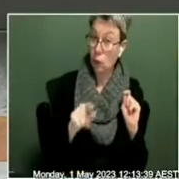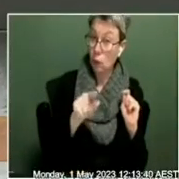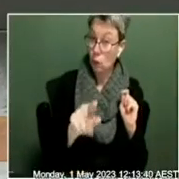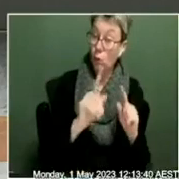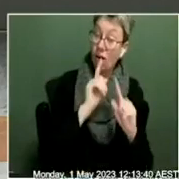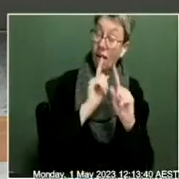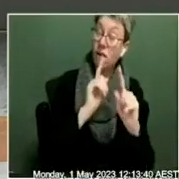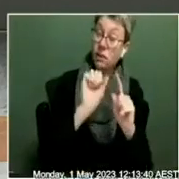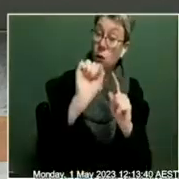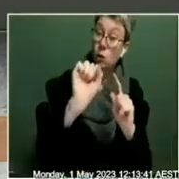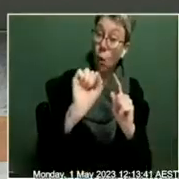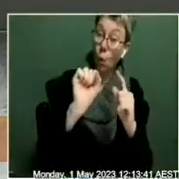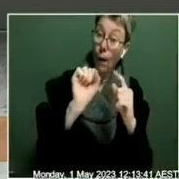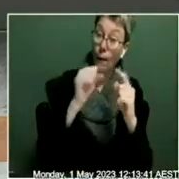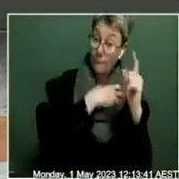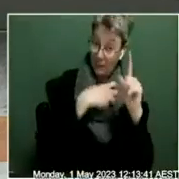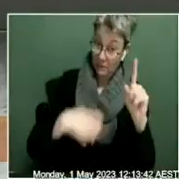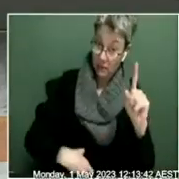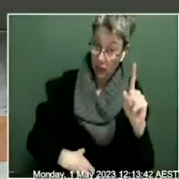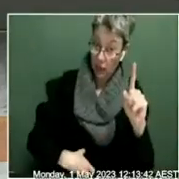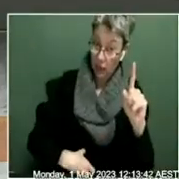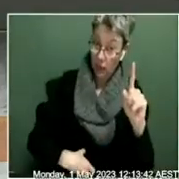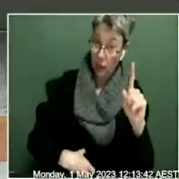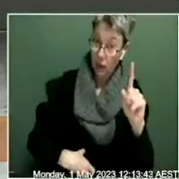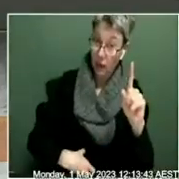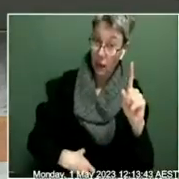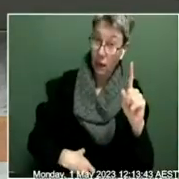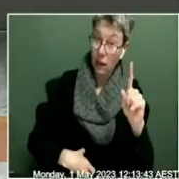was decided upon.